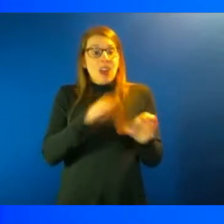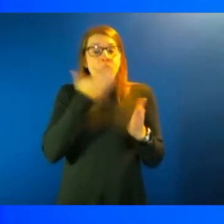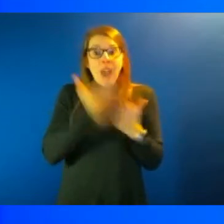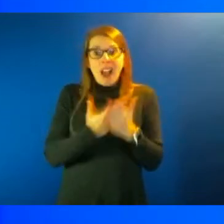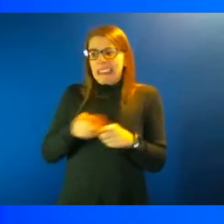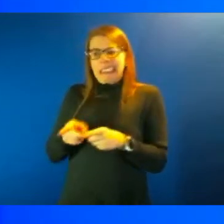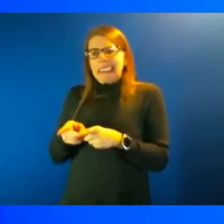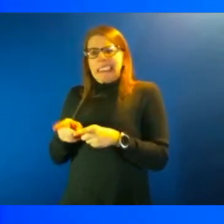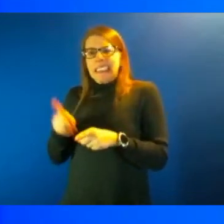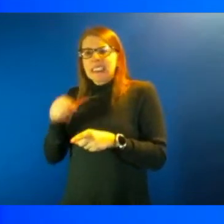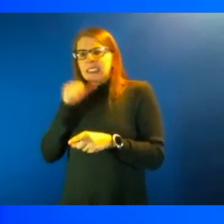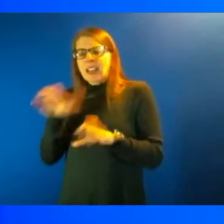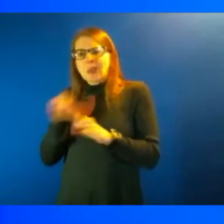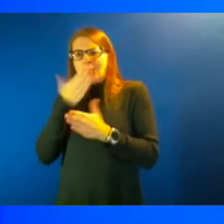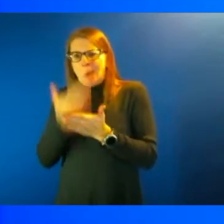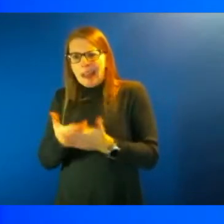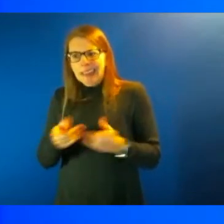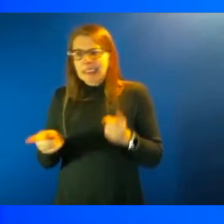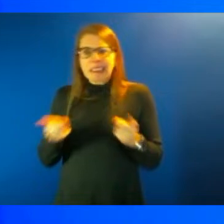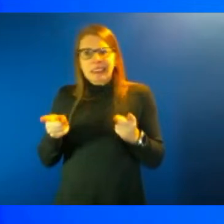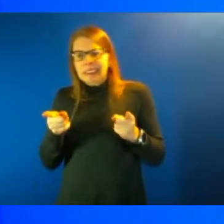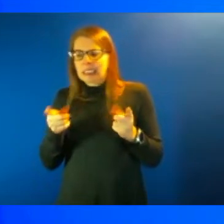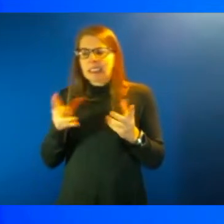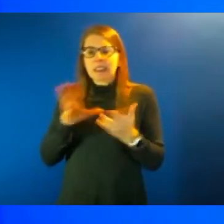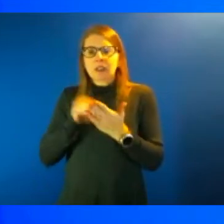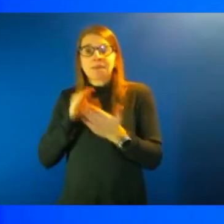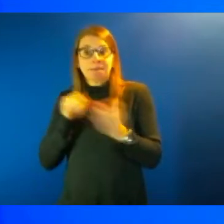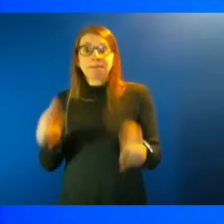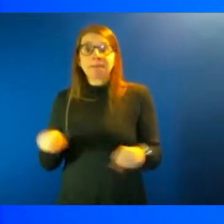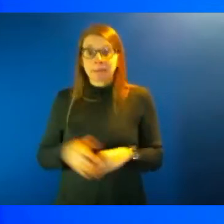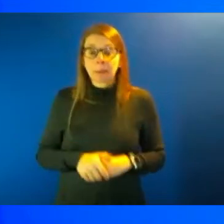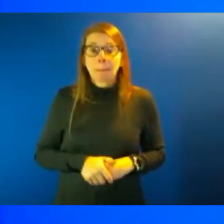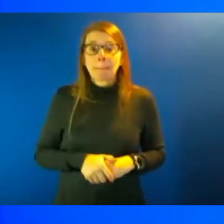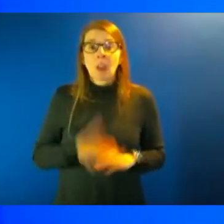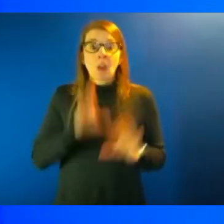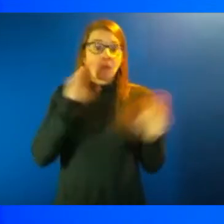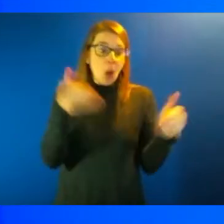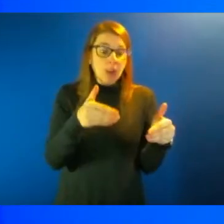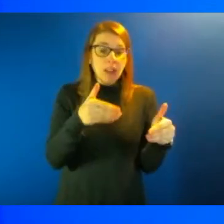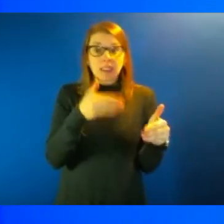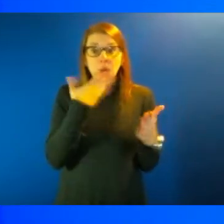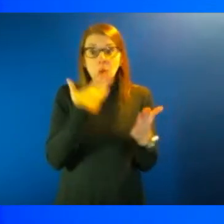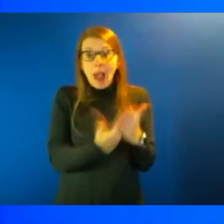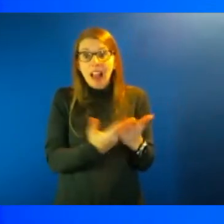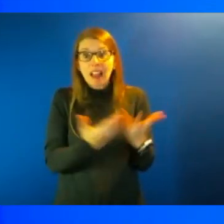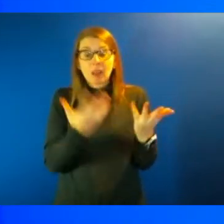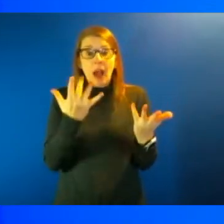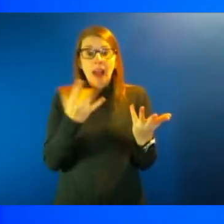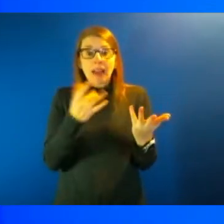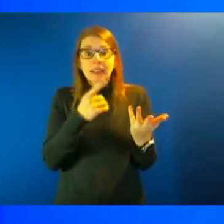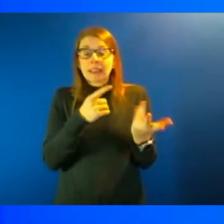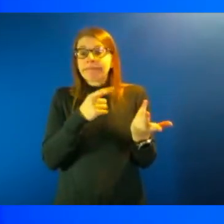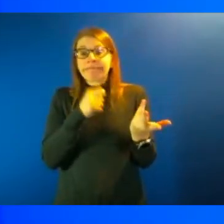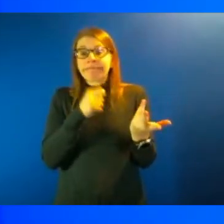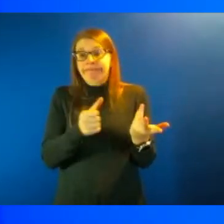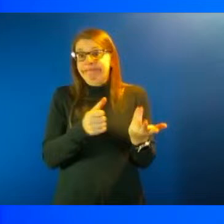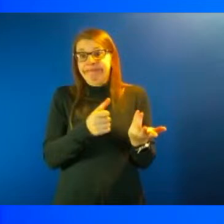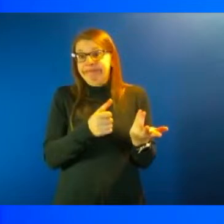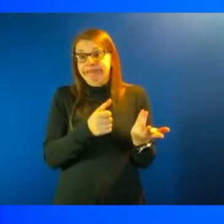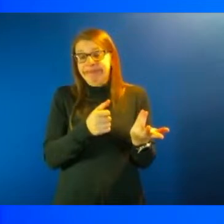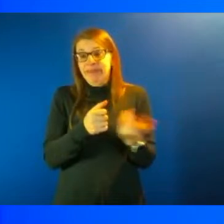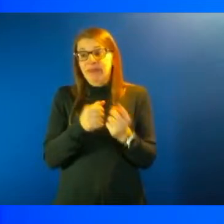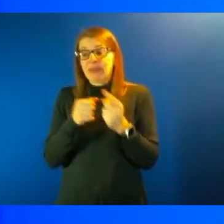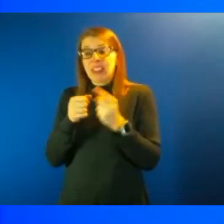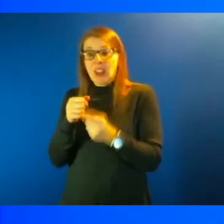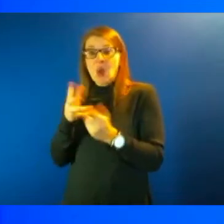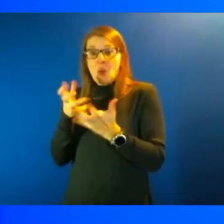well. We really didn't focus that much on those that did well. We will go back and look at that next. The ones that we really